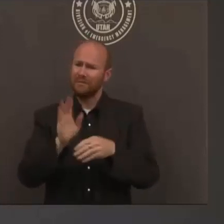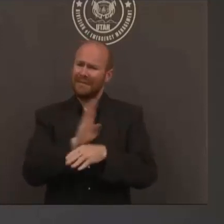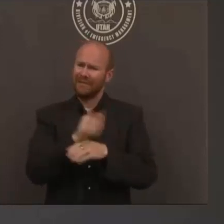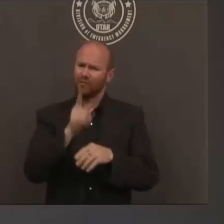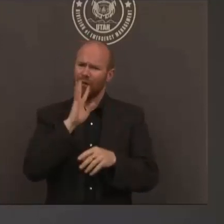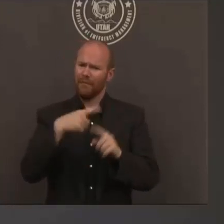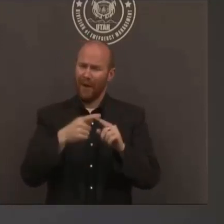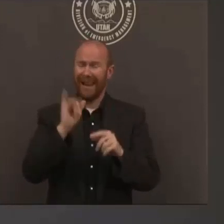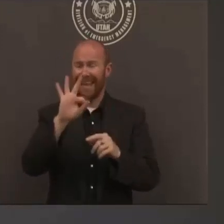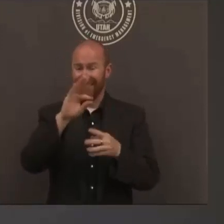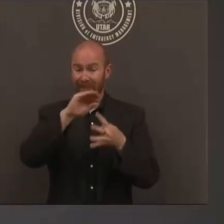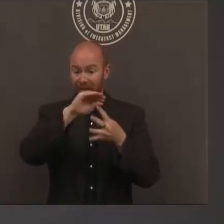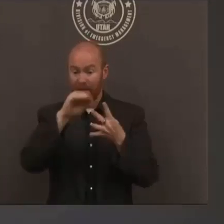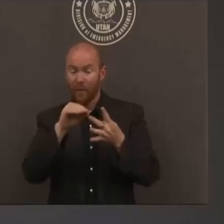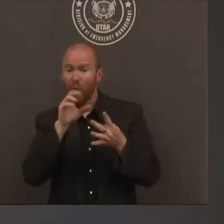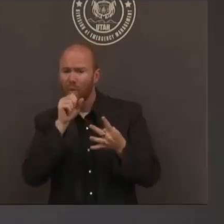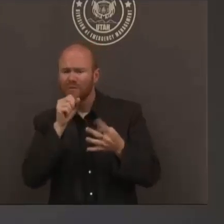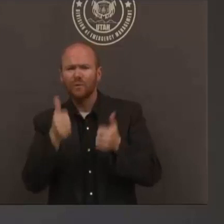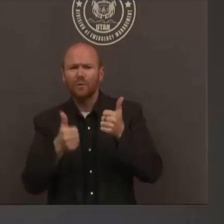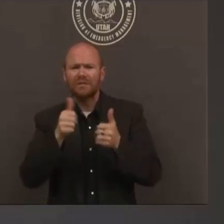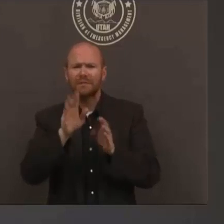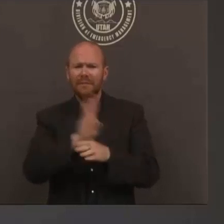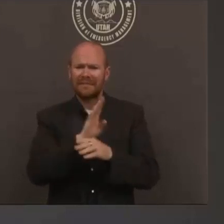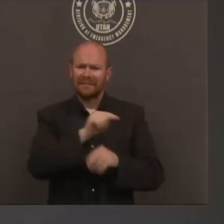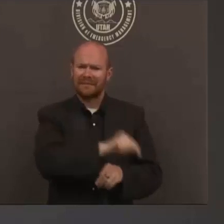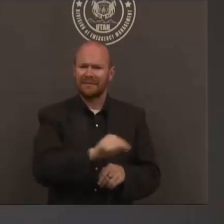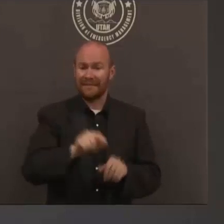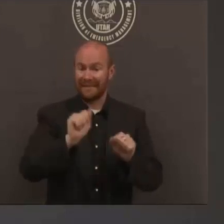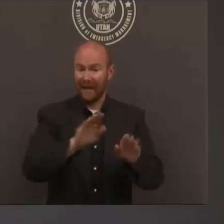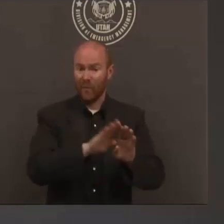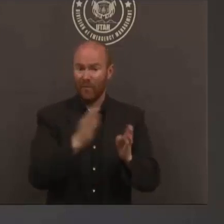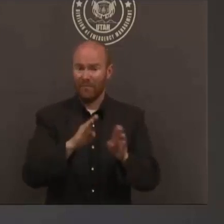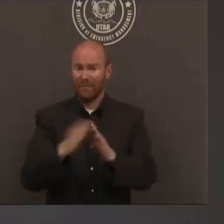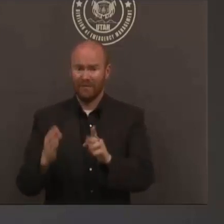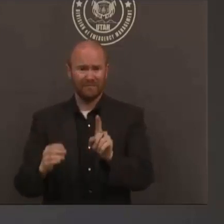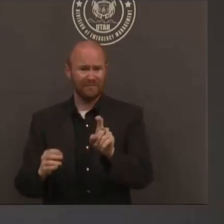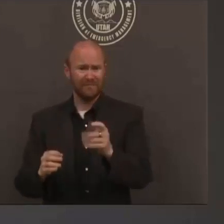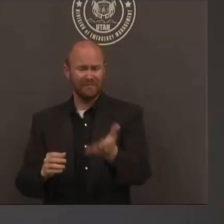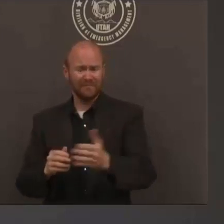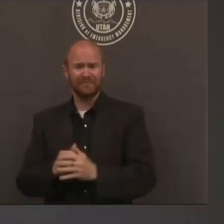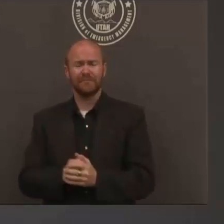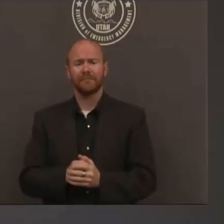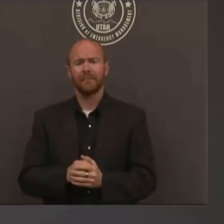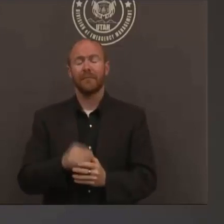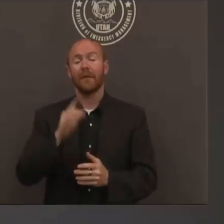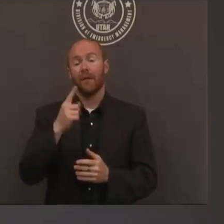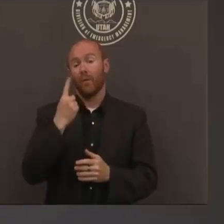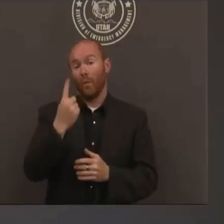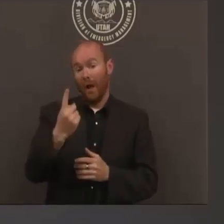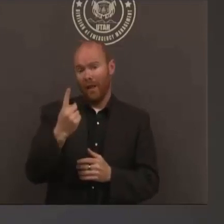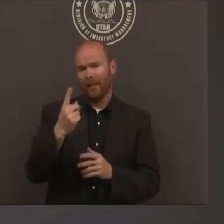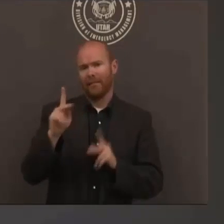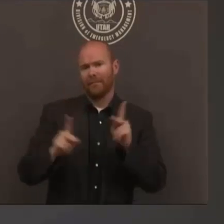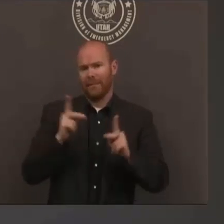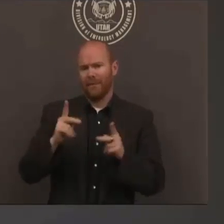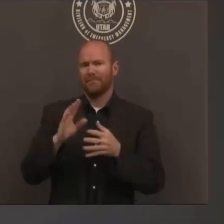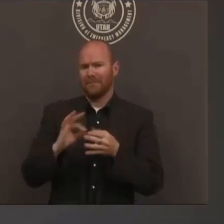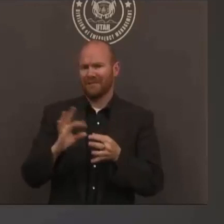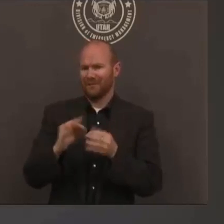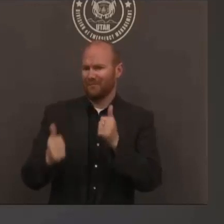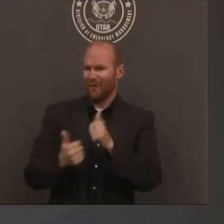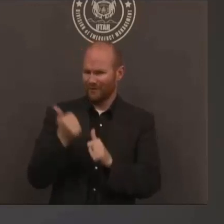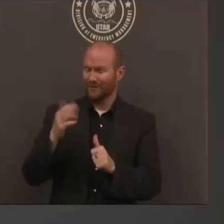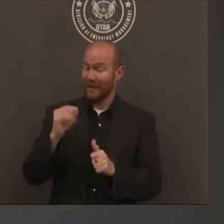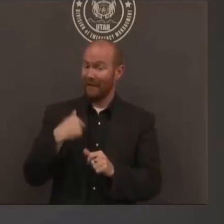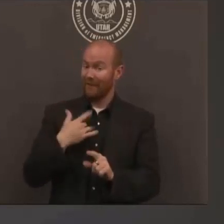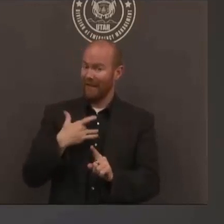could potentially start opening up as a result of this taking place? Well, the one that most people think about, and probably the one that will be